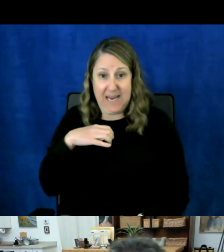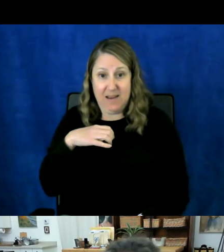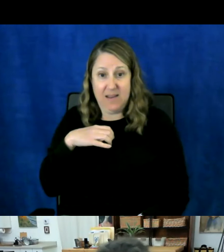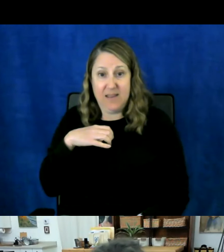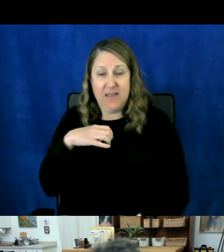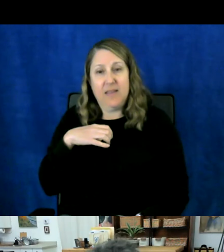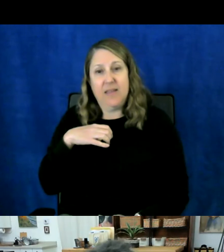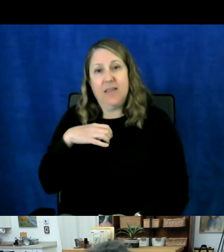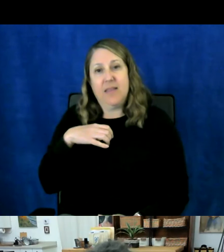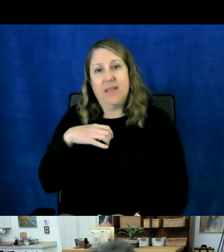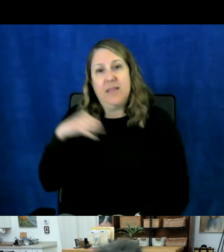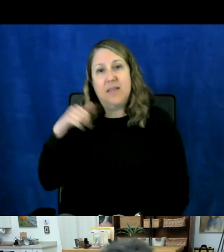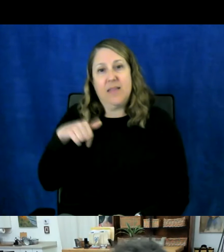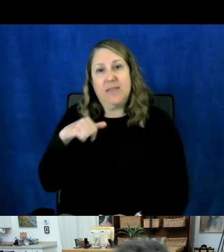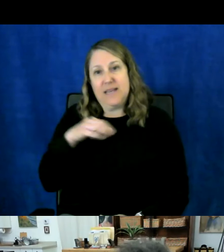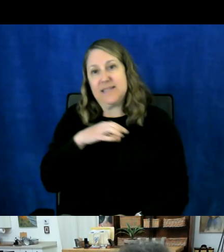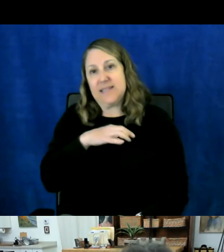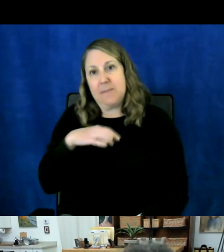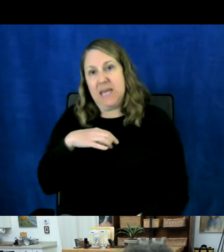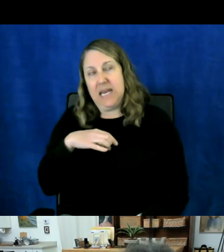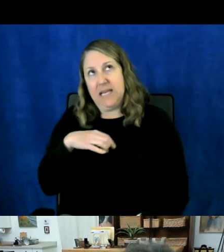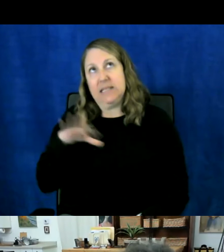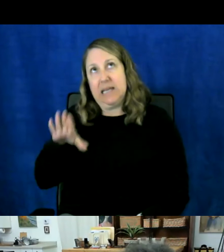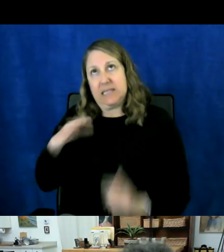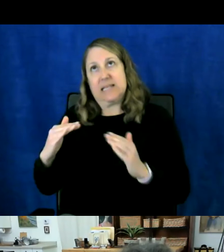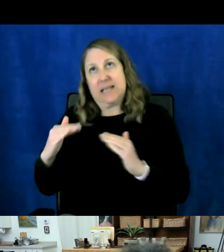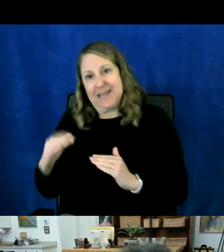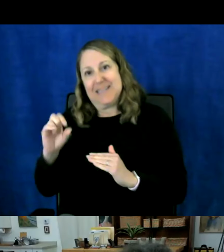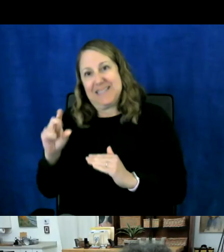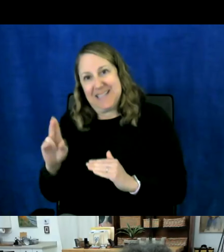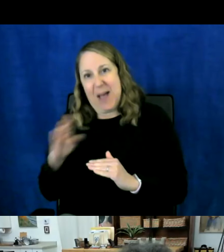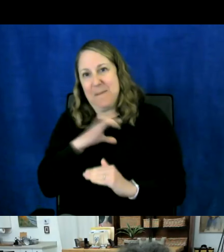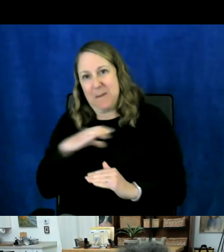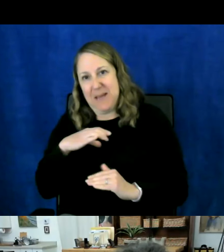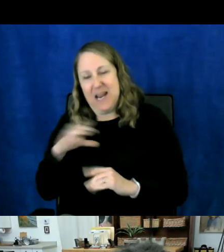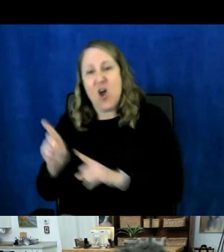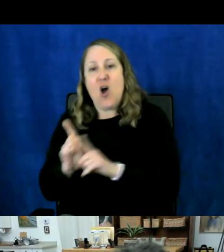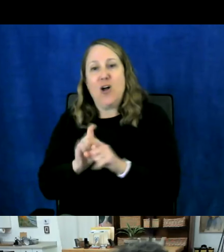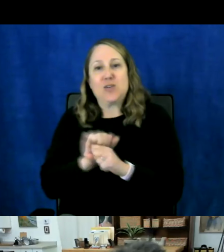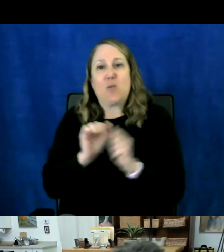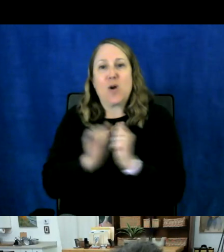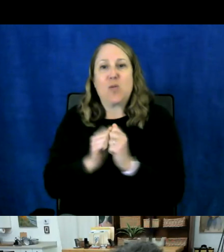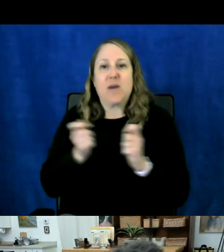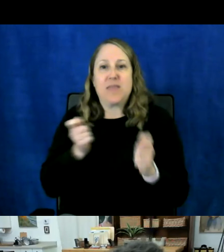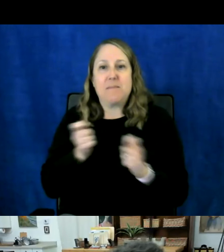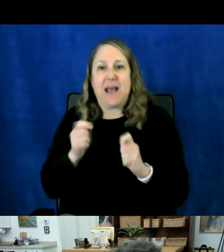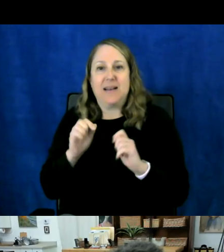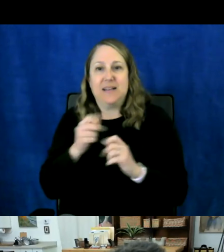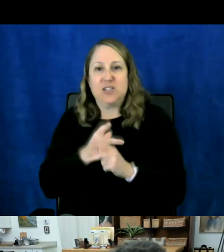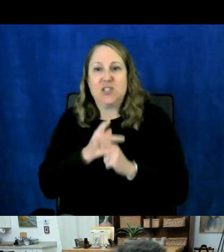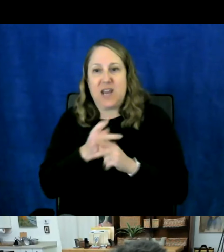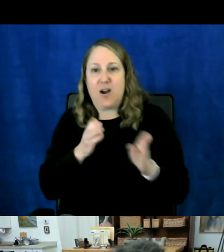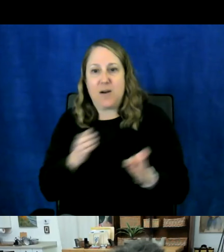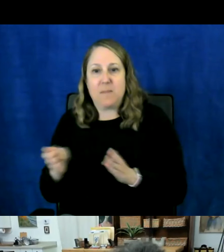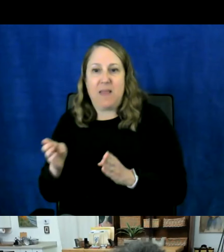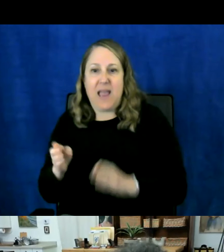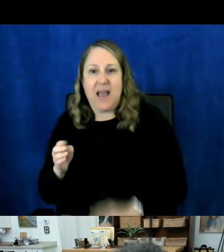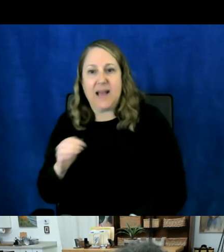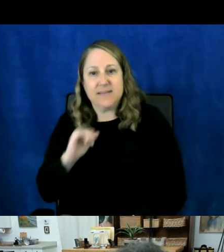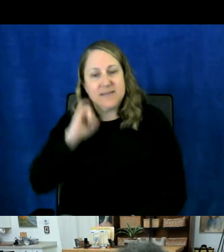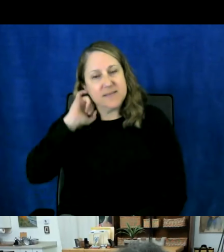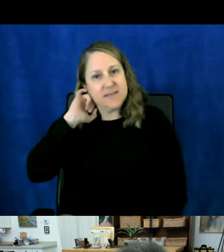this committee's housing subcommittee, and also to work with managed care plans who are implementing CalAIM and other kinds of